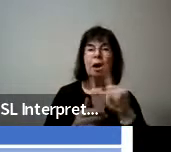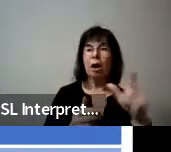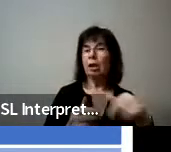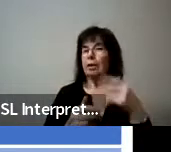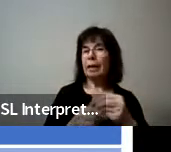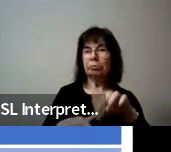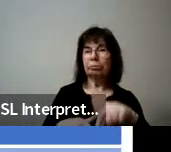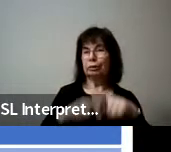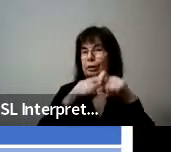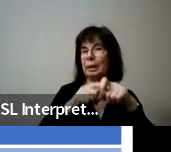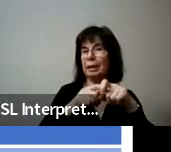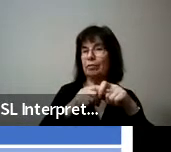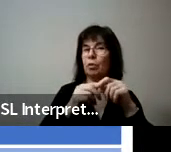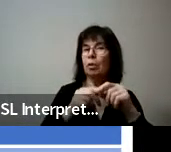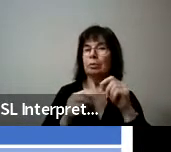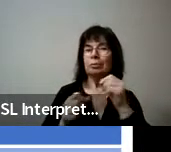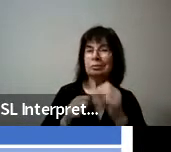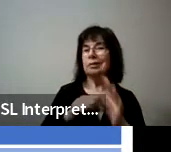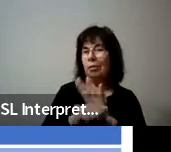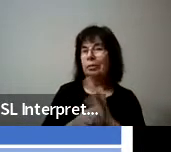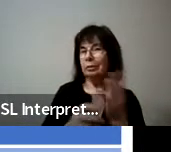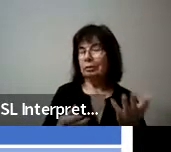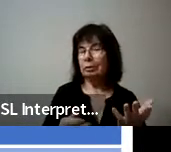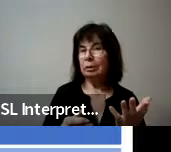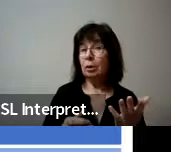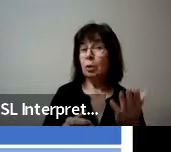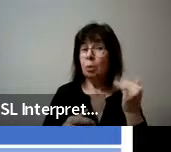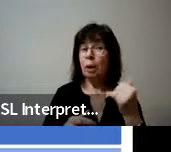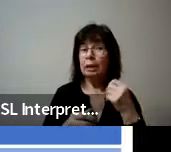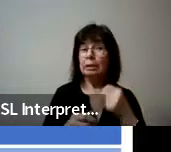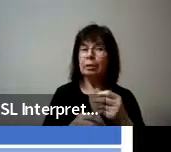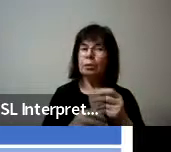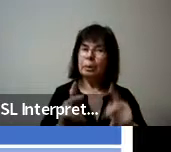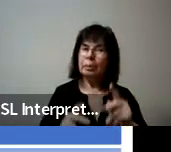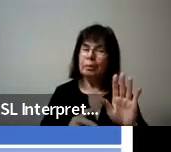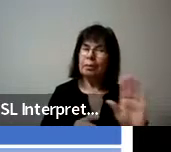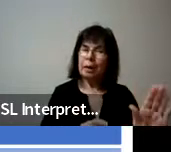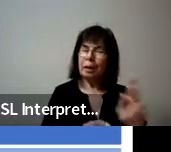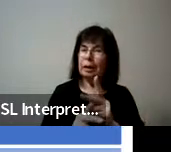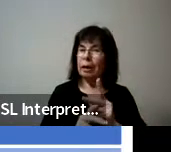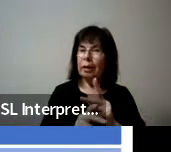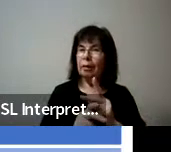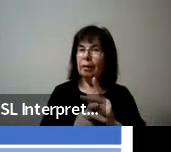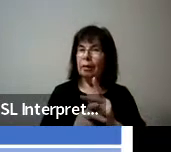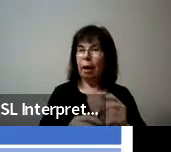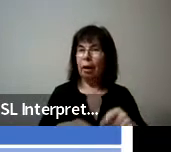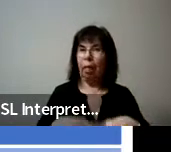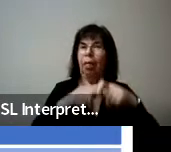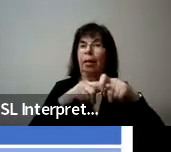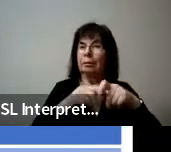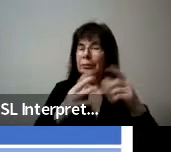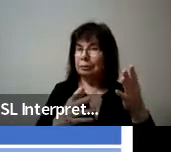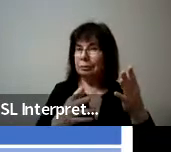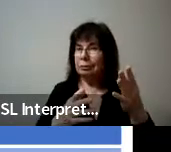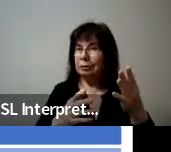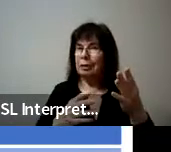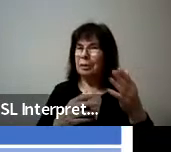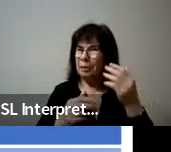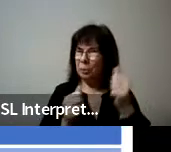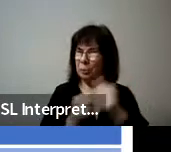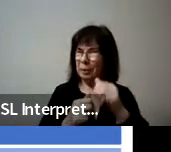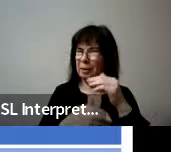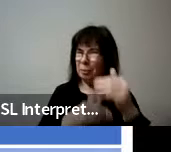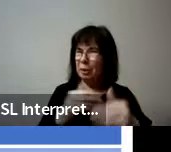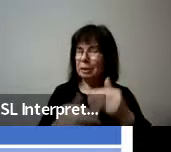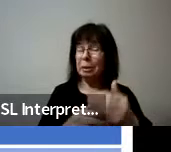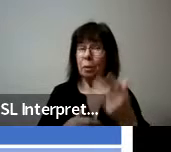the pandemic so that people's care wouldn't necessarily be disrupted by that process, especially as they were dealing with all